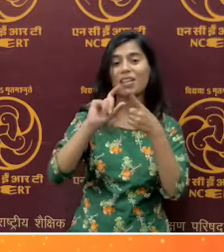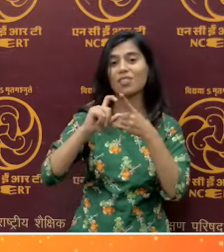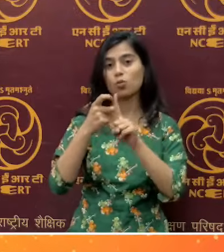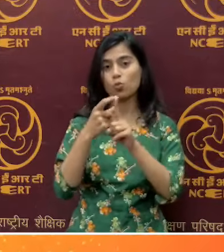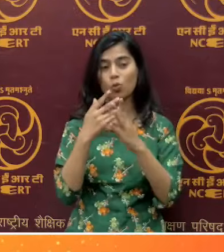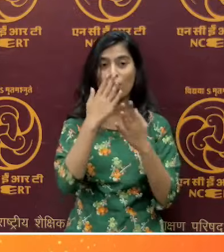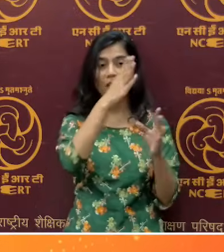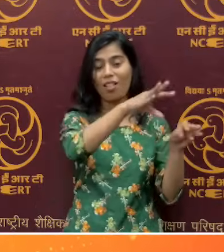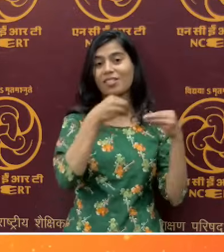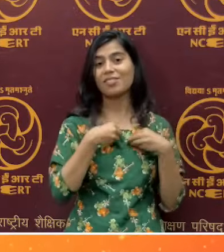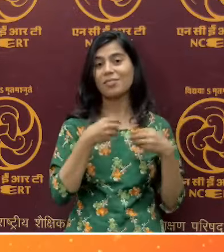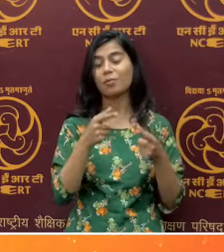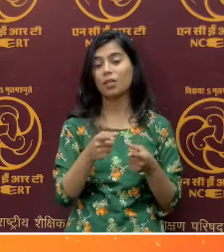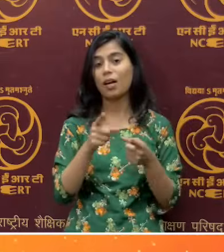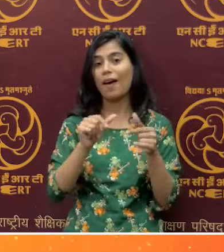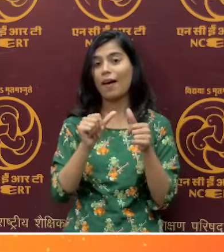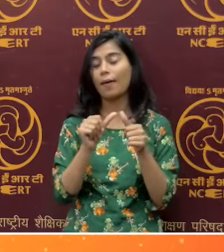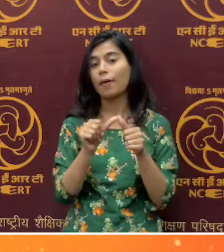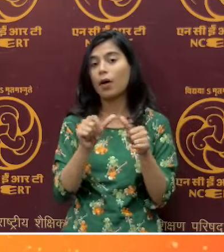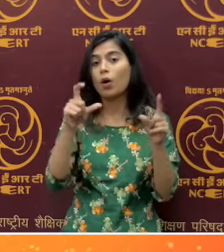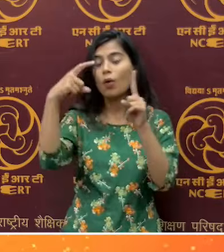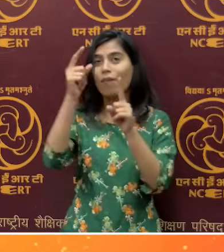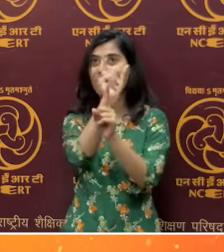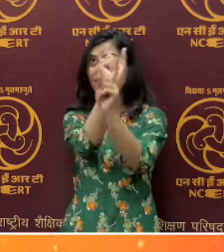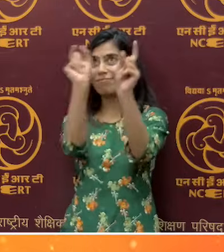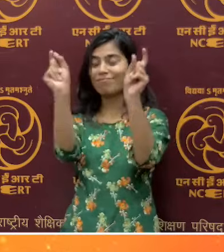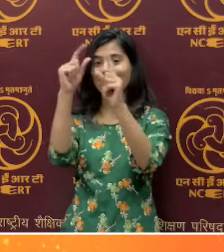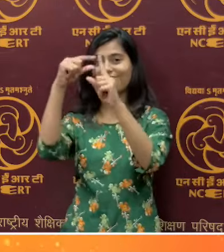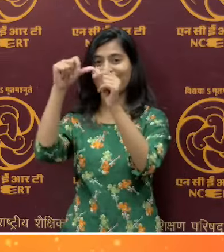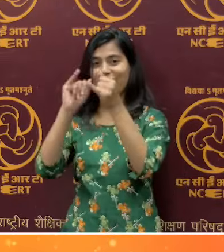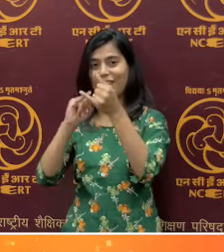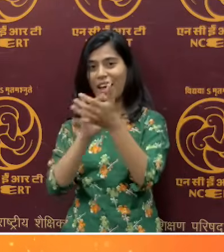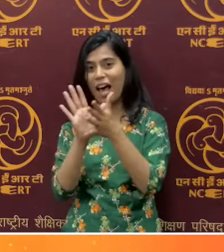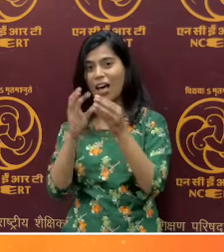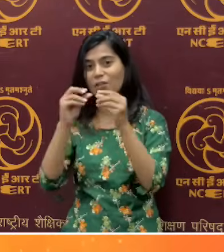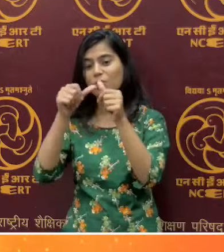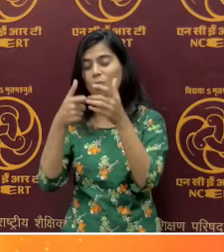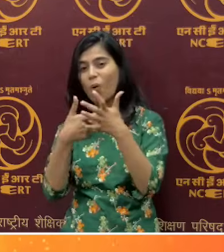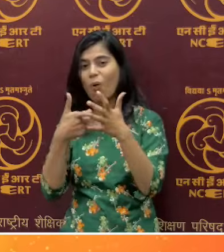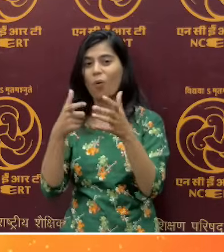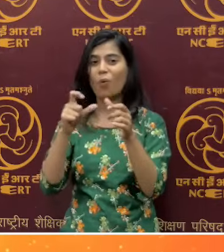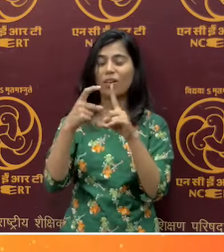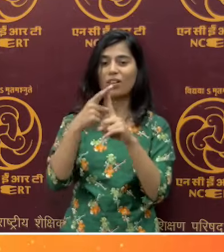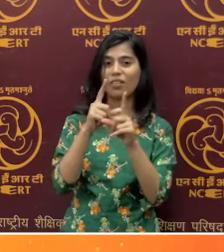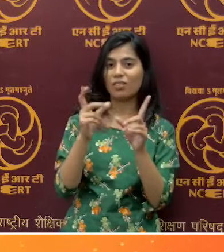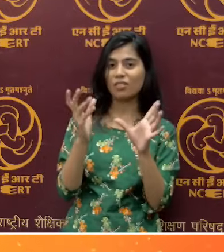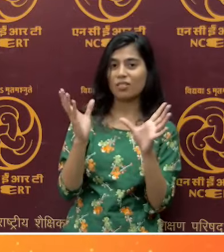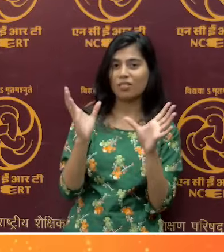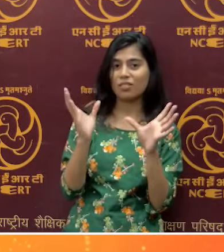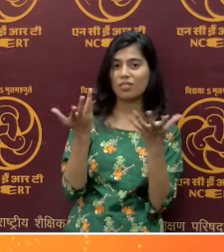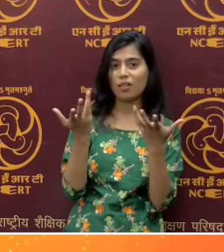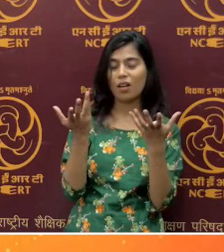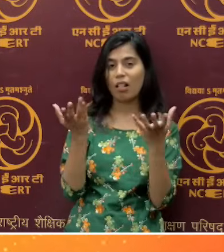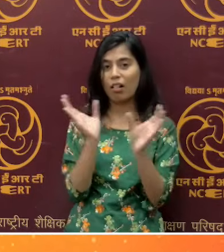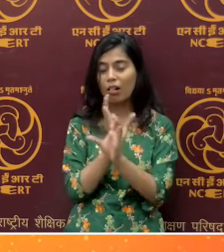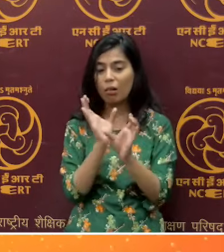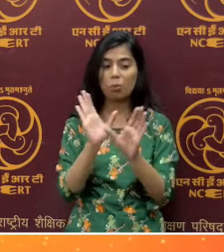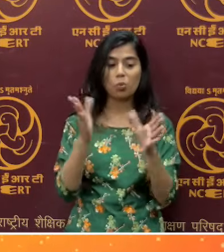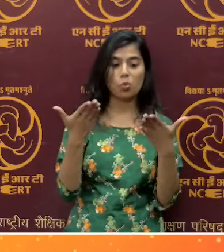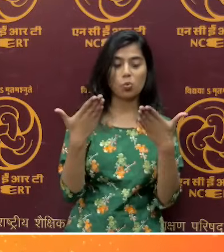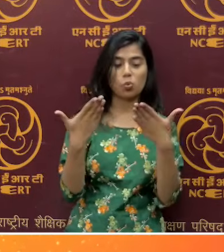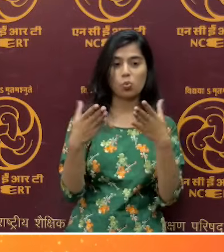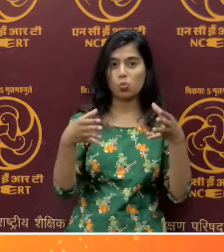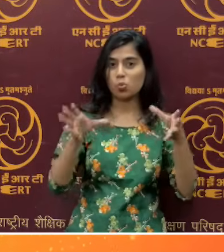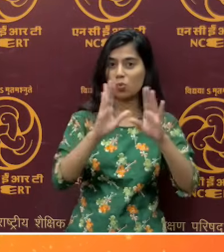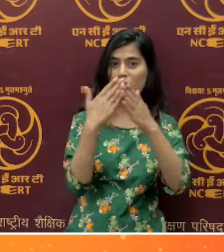only special educator will see in their dashboard. Sometime special educator will confuse. I haven't received any school data, class